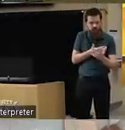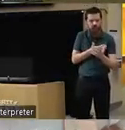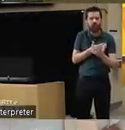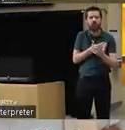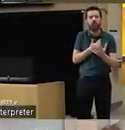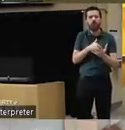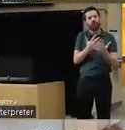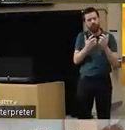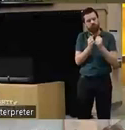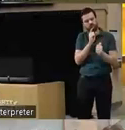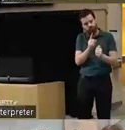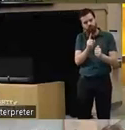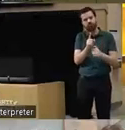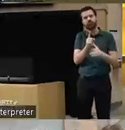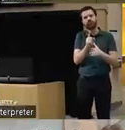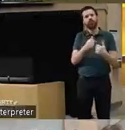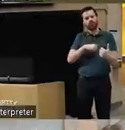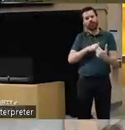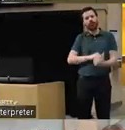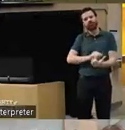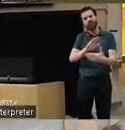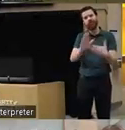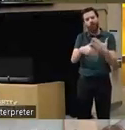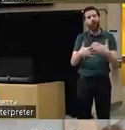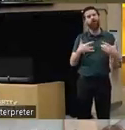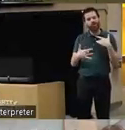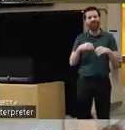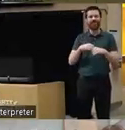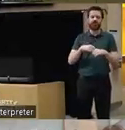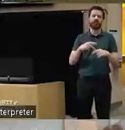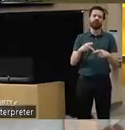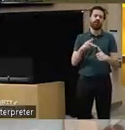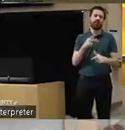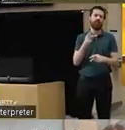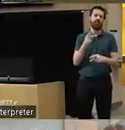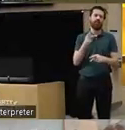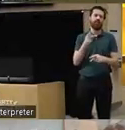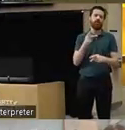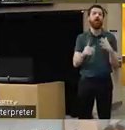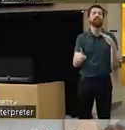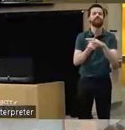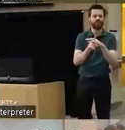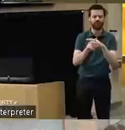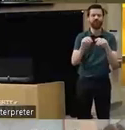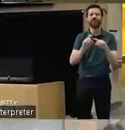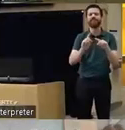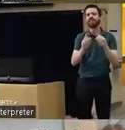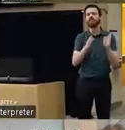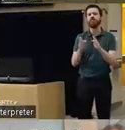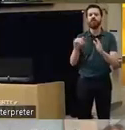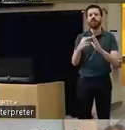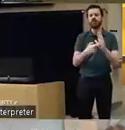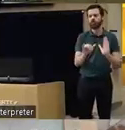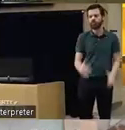You really want to make sure that you're addressing all of the concerns in primary care and the ones that come up in other ways than a registry as